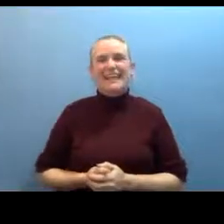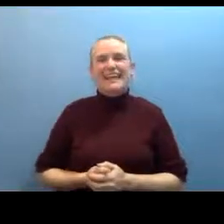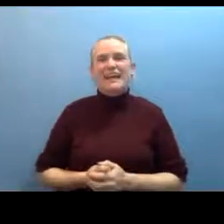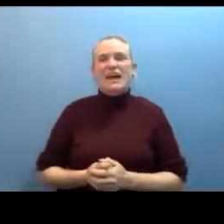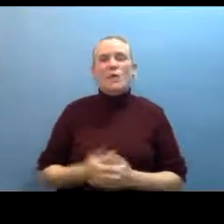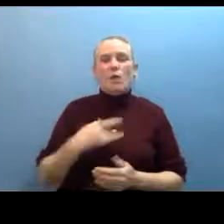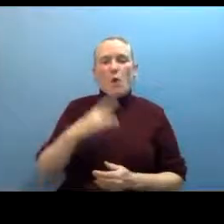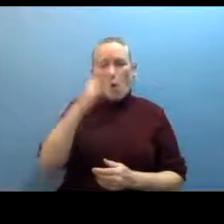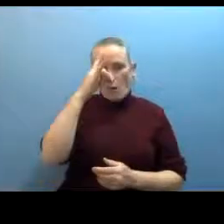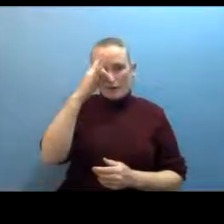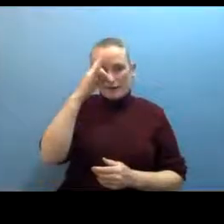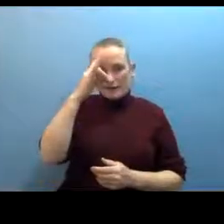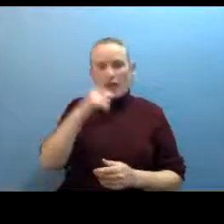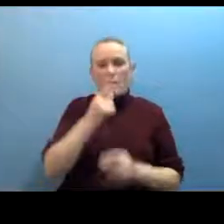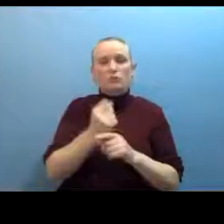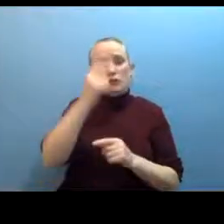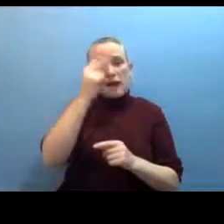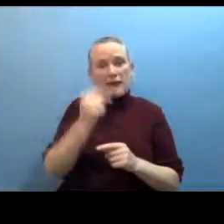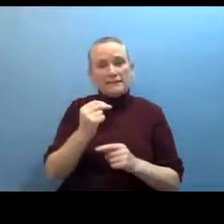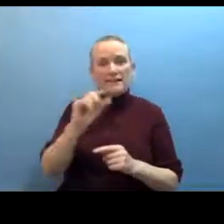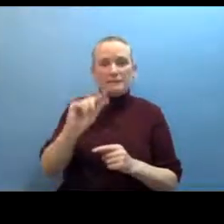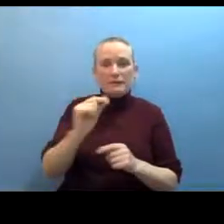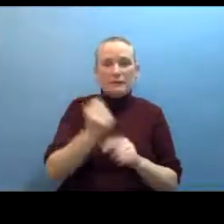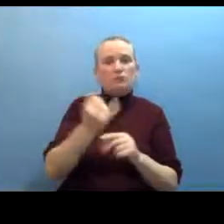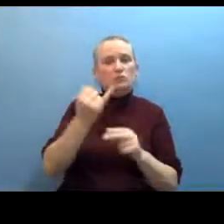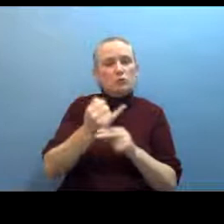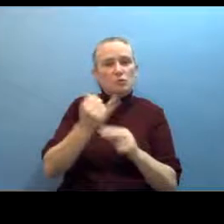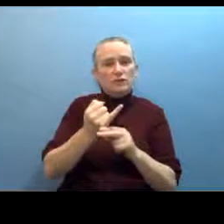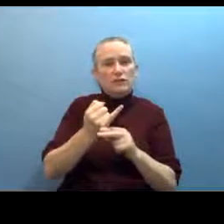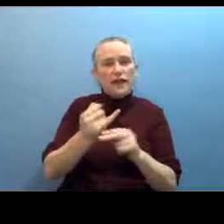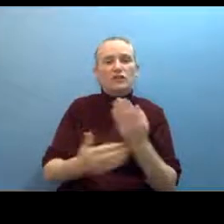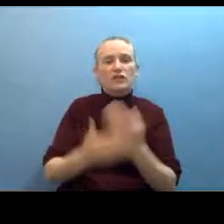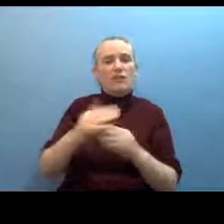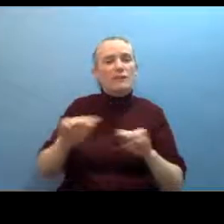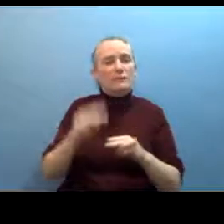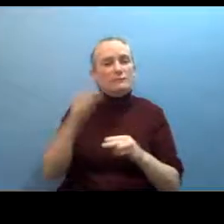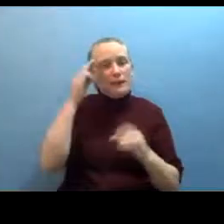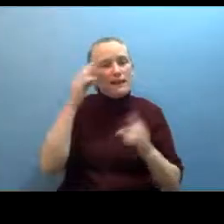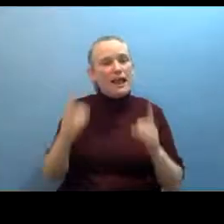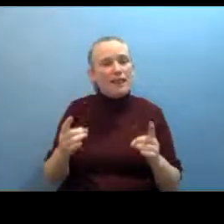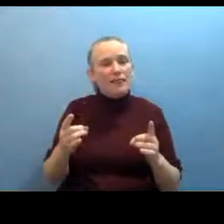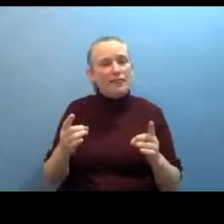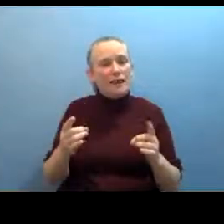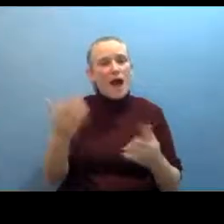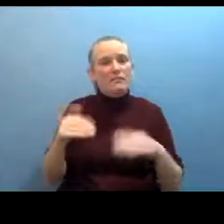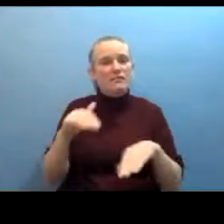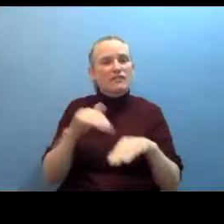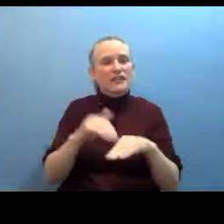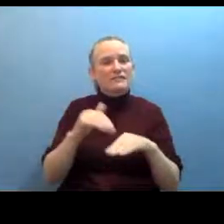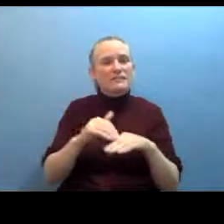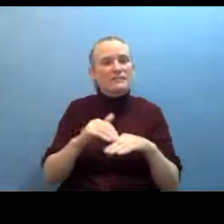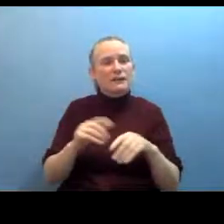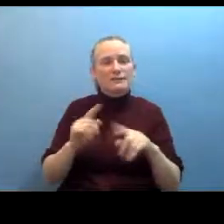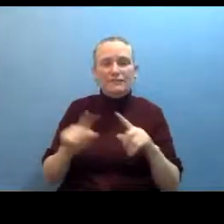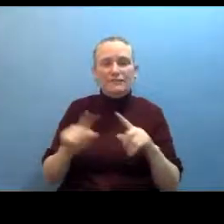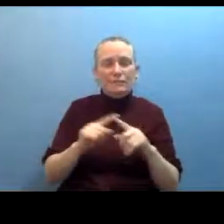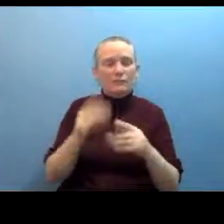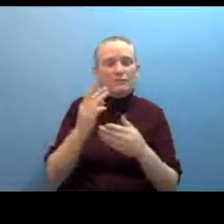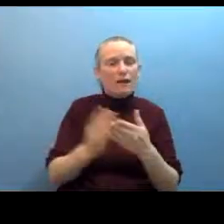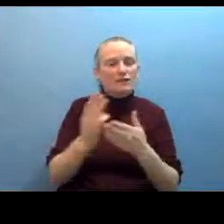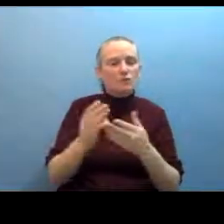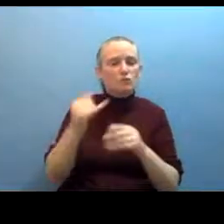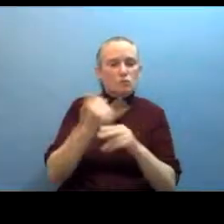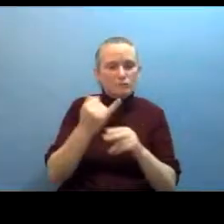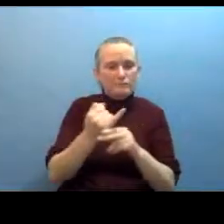cover tonight is just talk a little bit about school and young people's mental health and how it can be affected by different aspects of school. We're going to